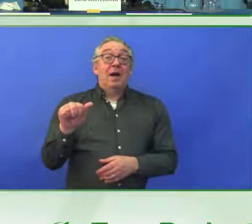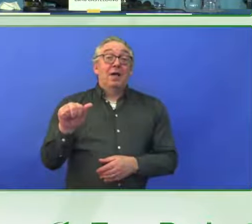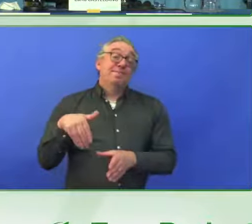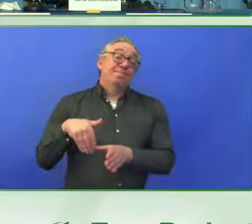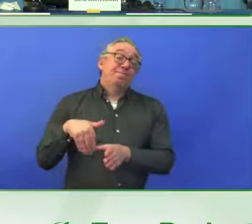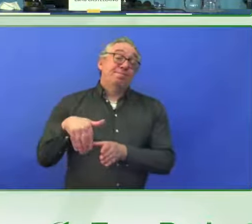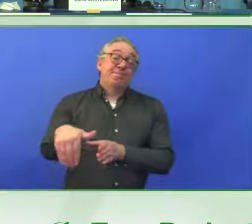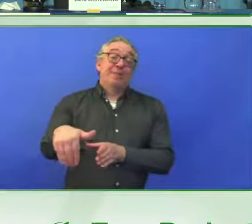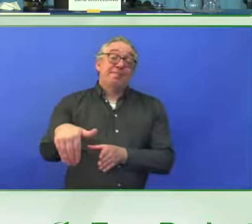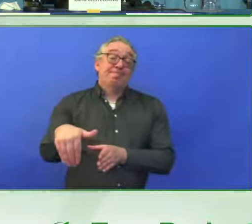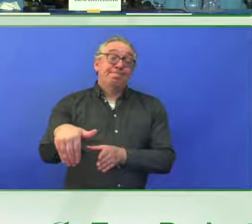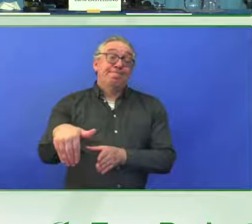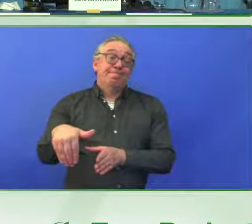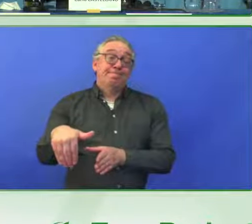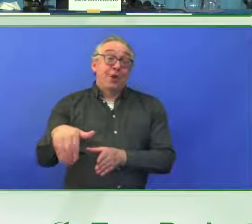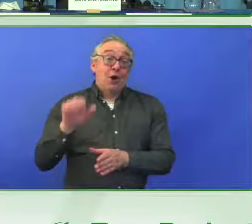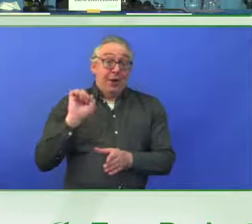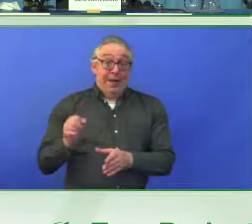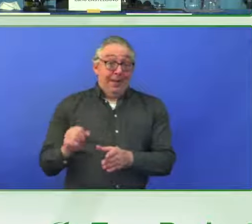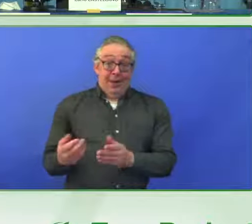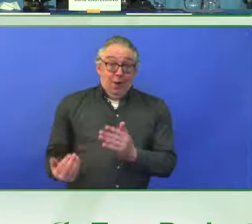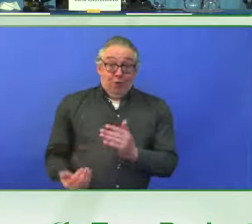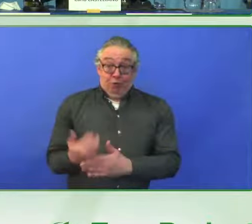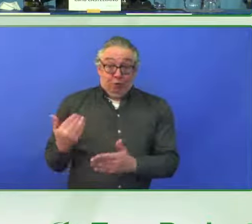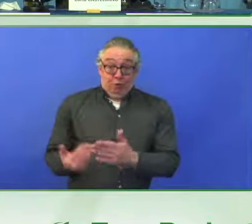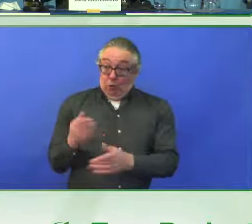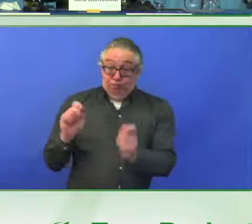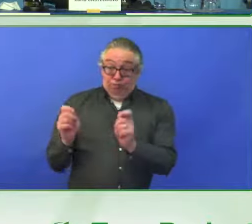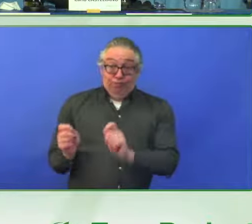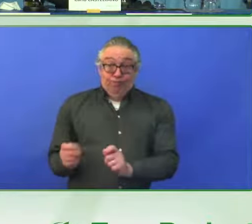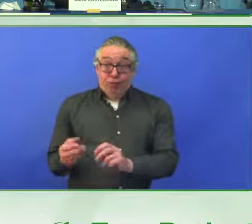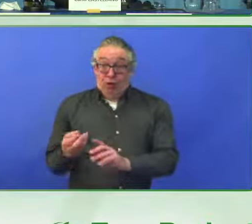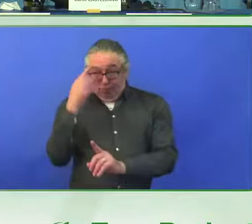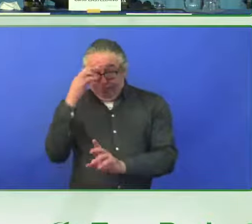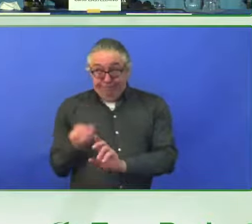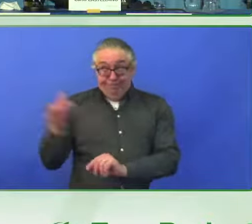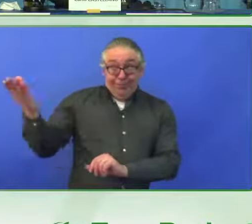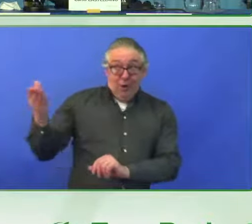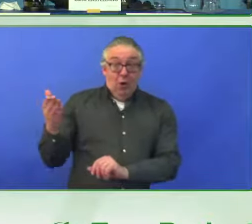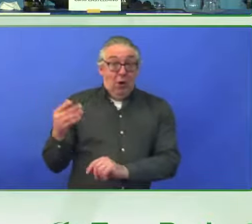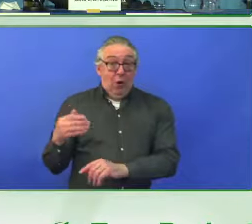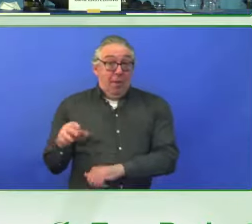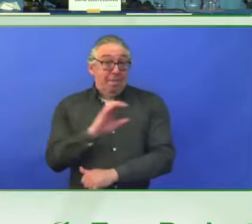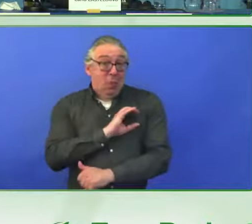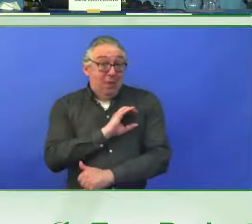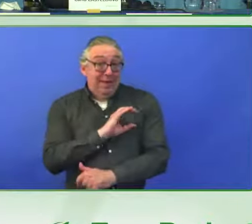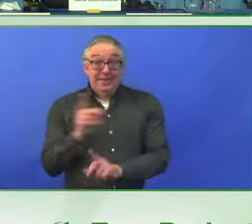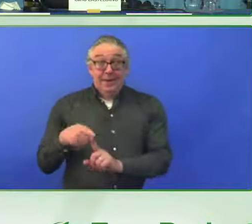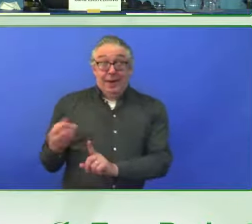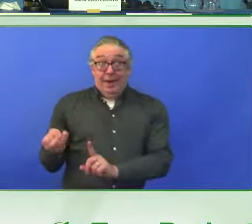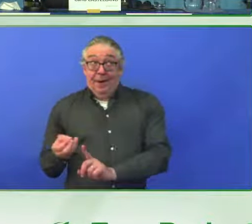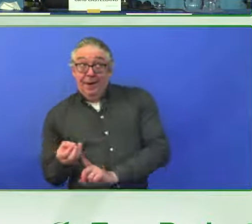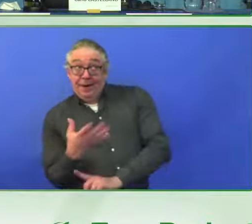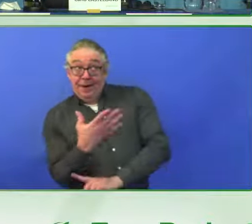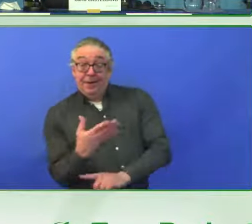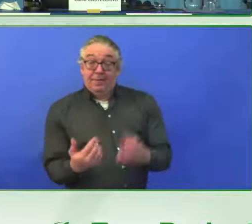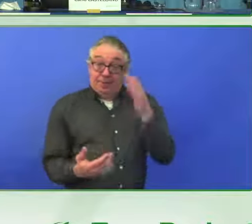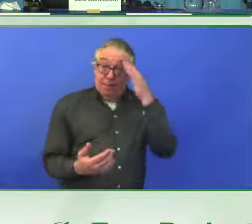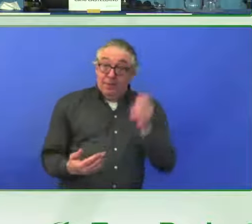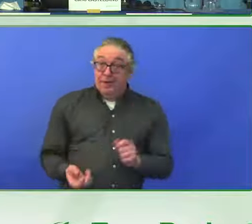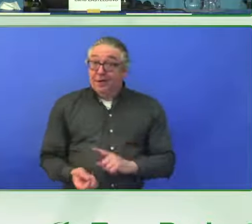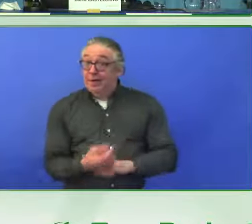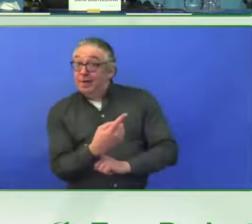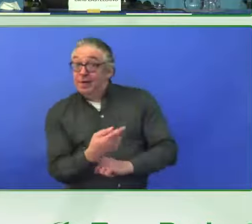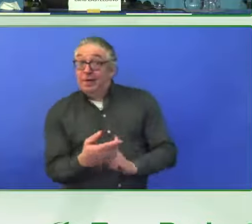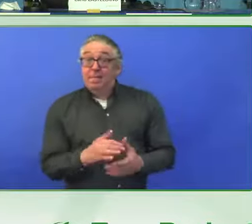solve and just inform to the police and manage this alert that are user incidents, but also